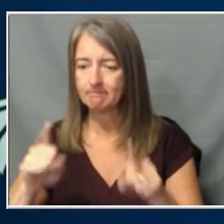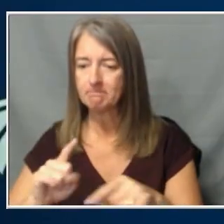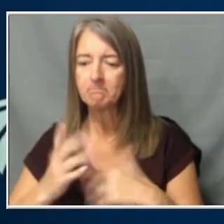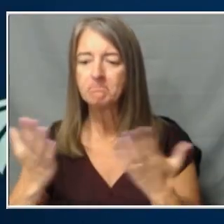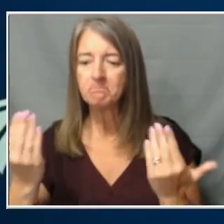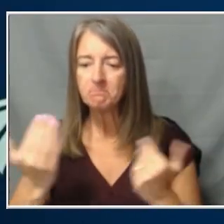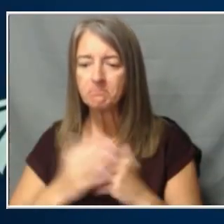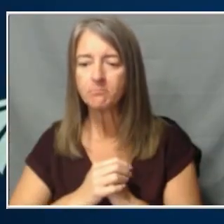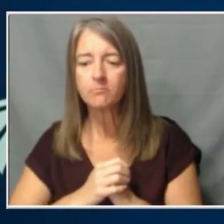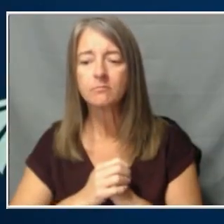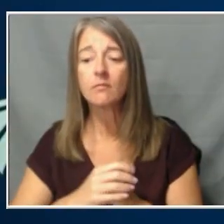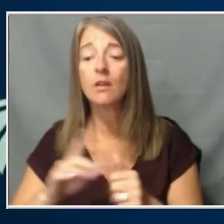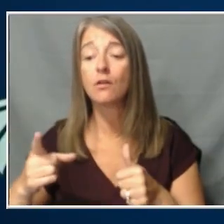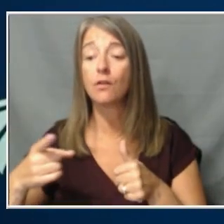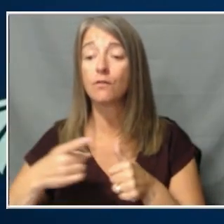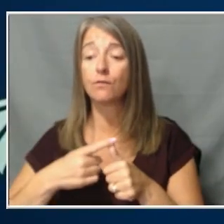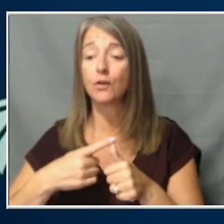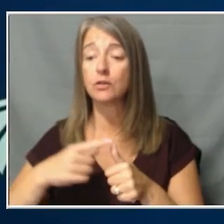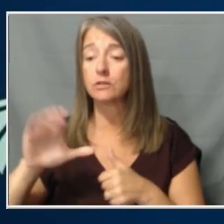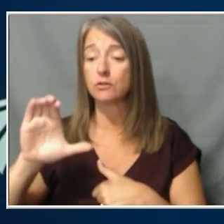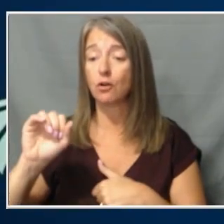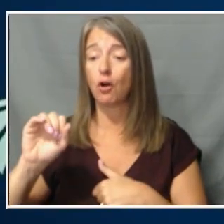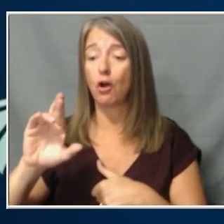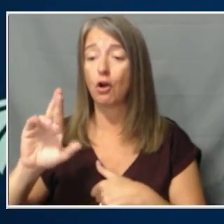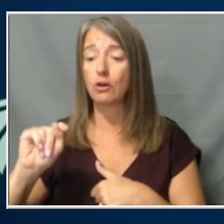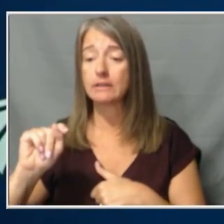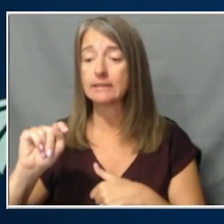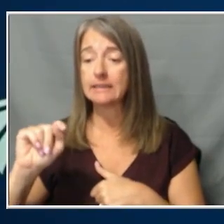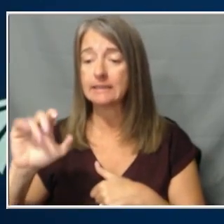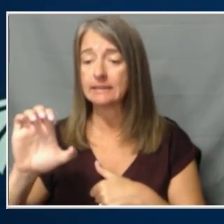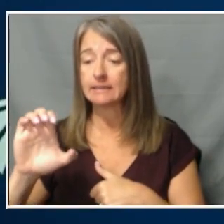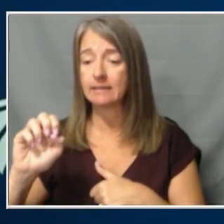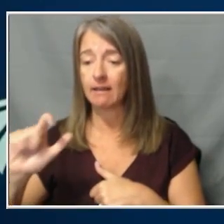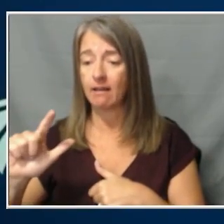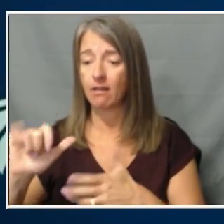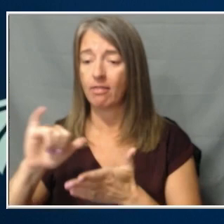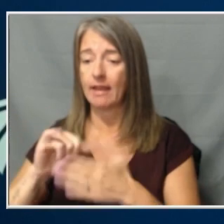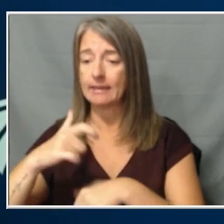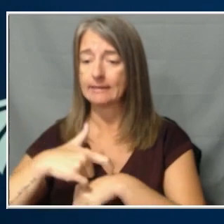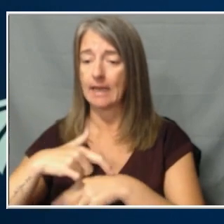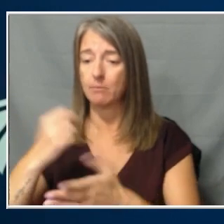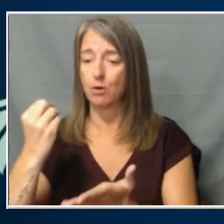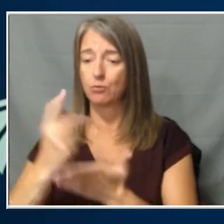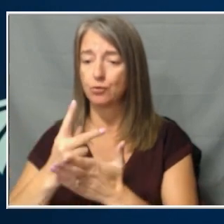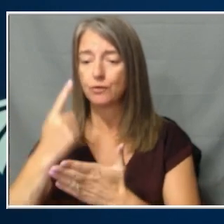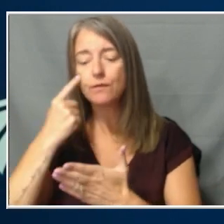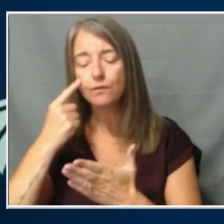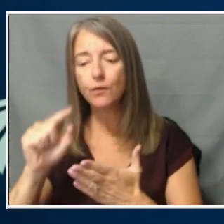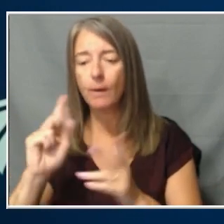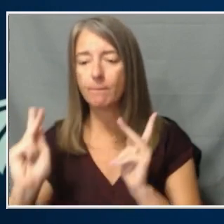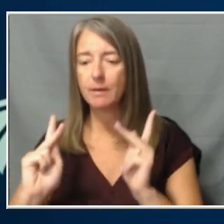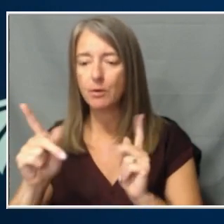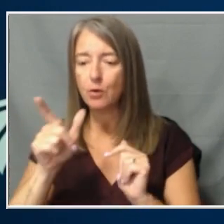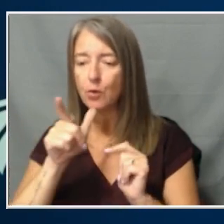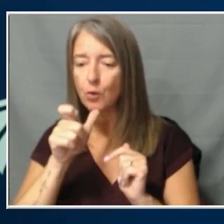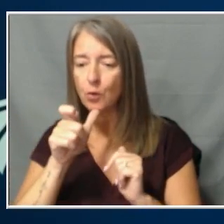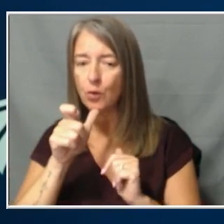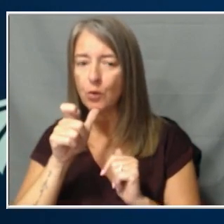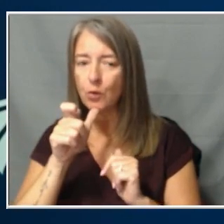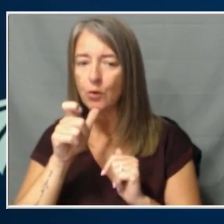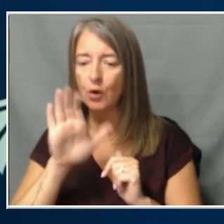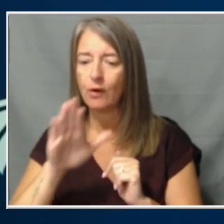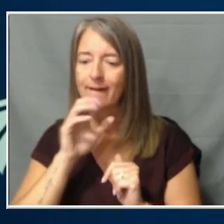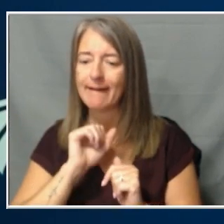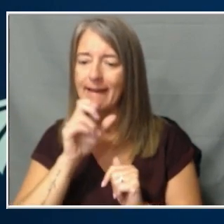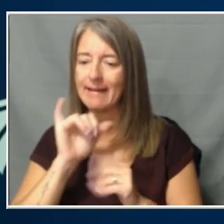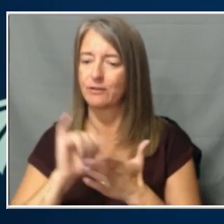When Sydney first got her CAR T cells, at that time it was approved for people who are of her age at that